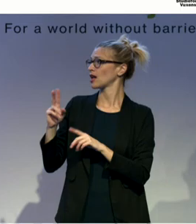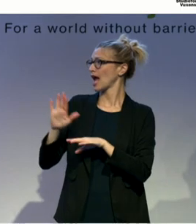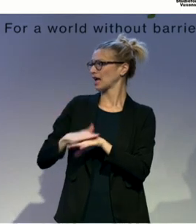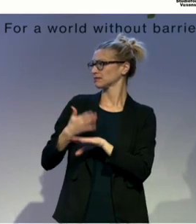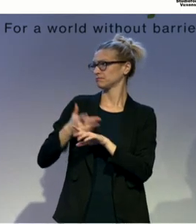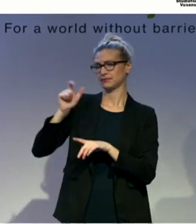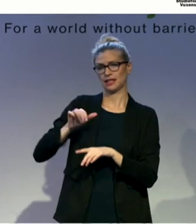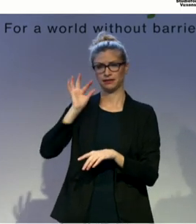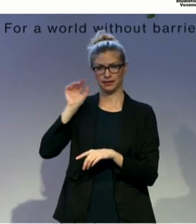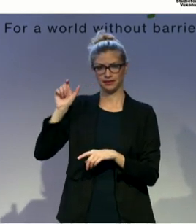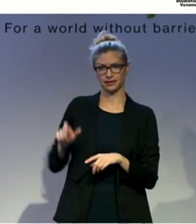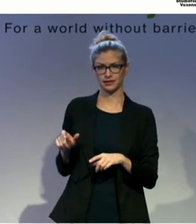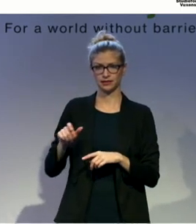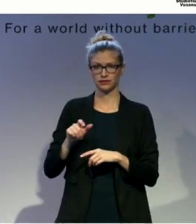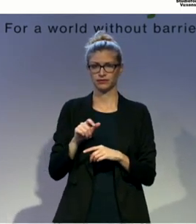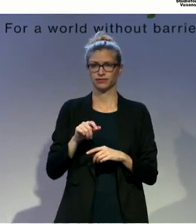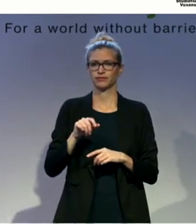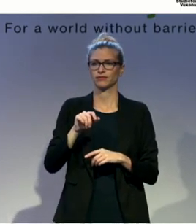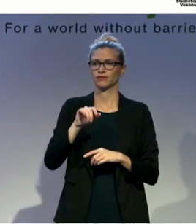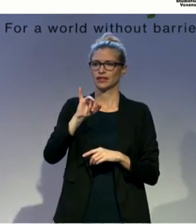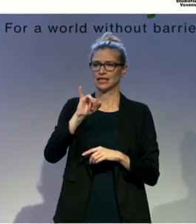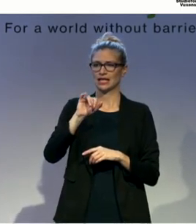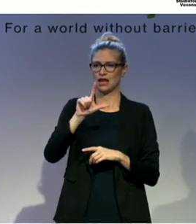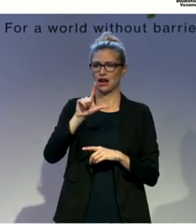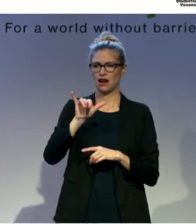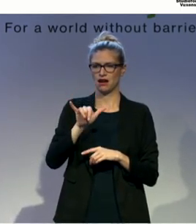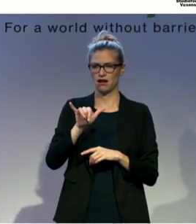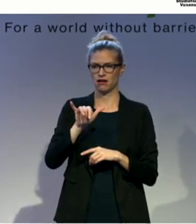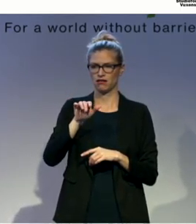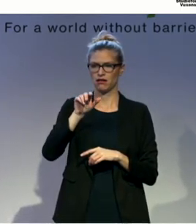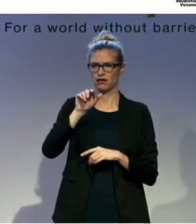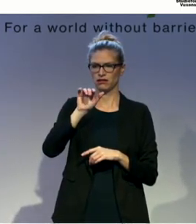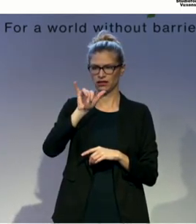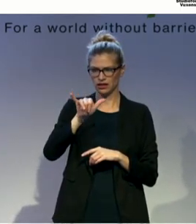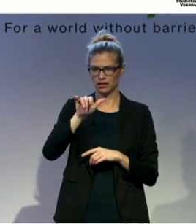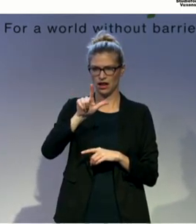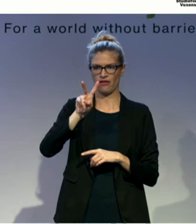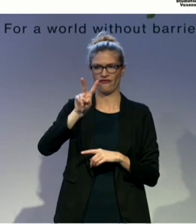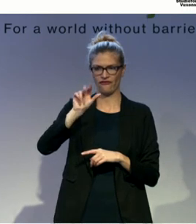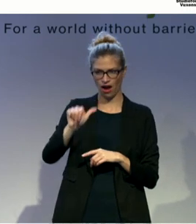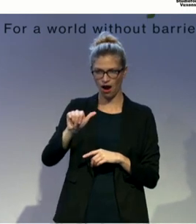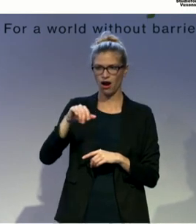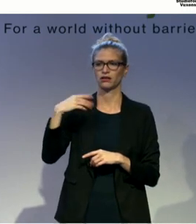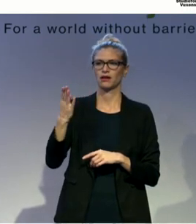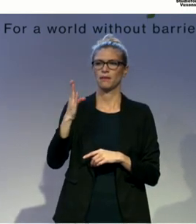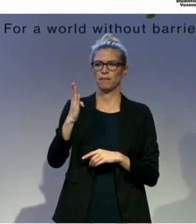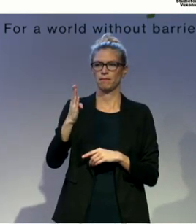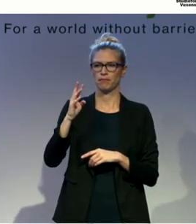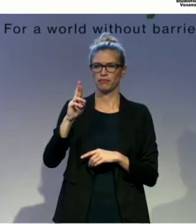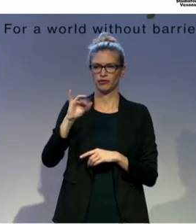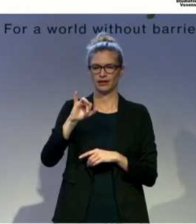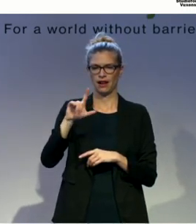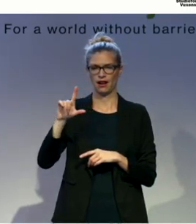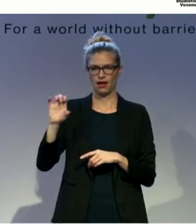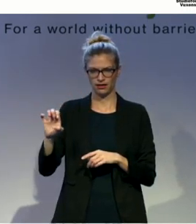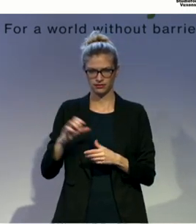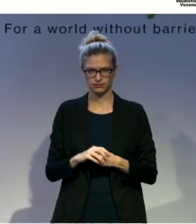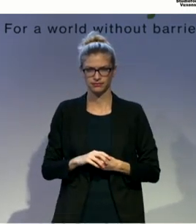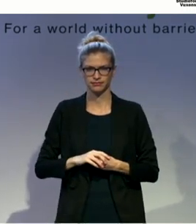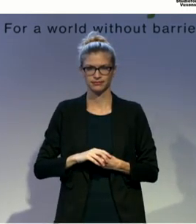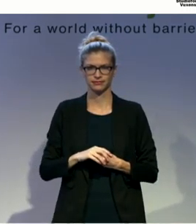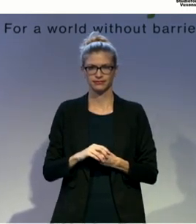I'm the author of this course, Be an Easy to Read Politician. When I watch the news on television, I always do